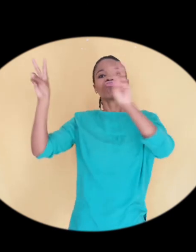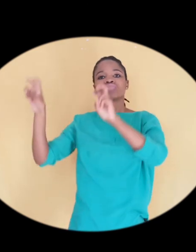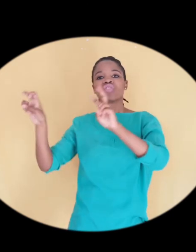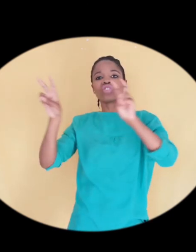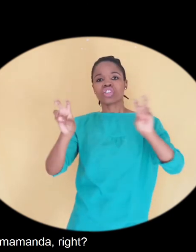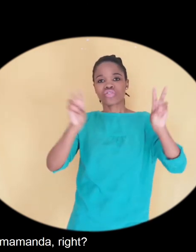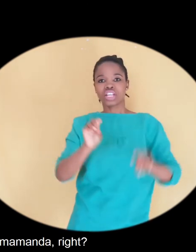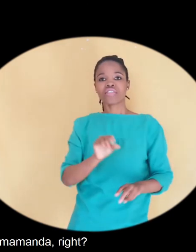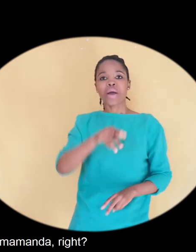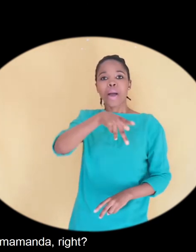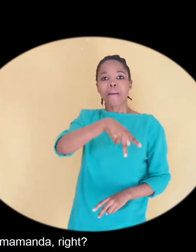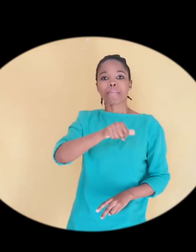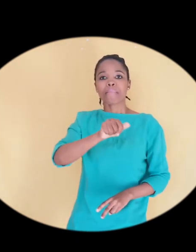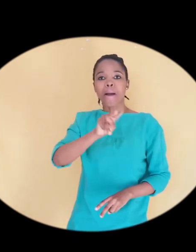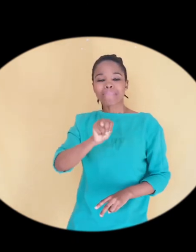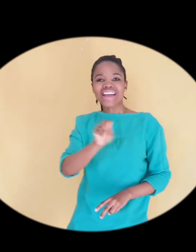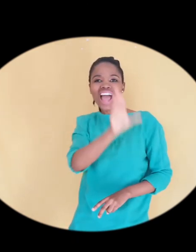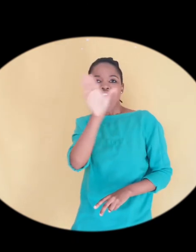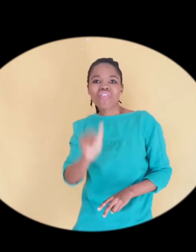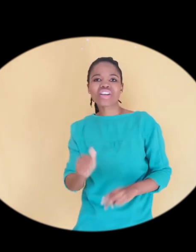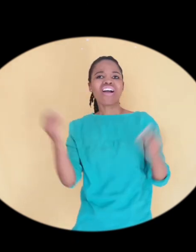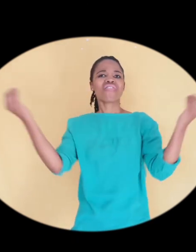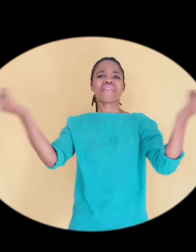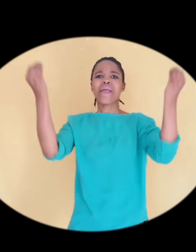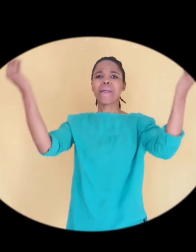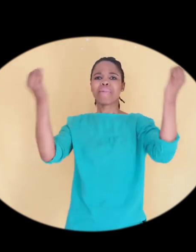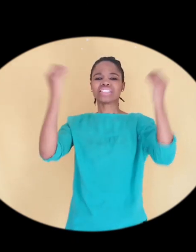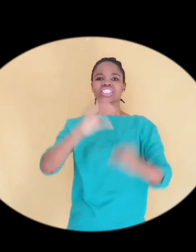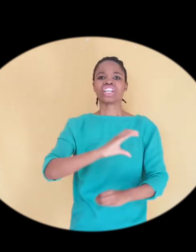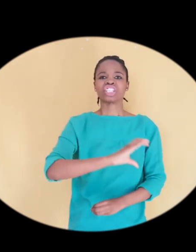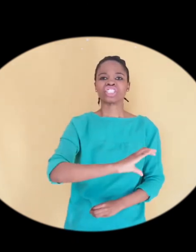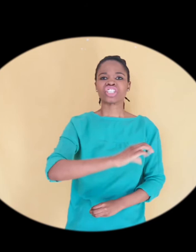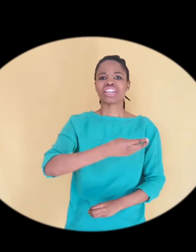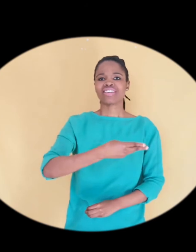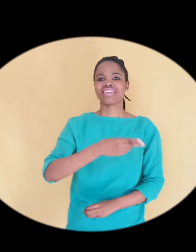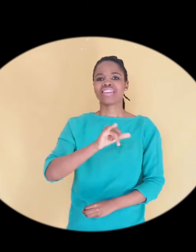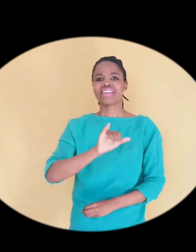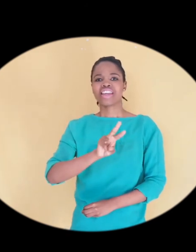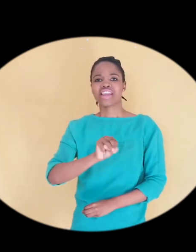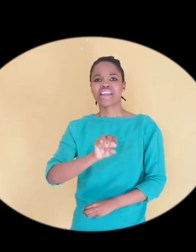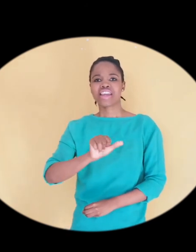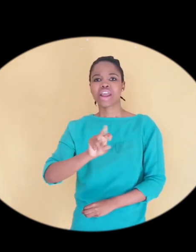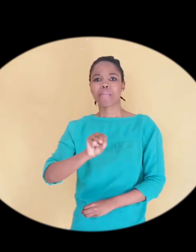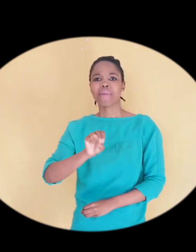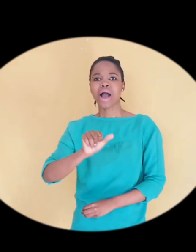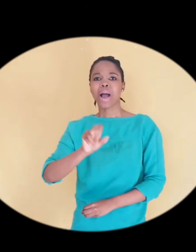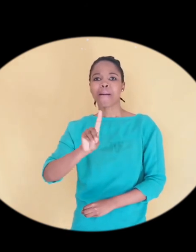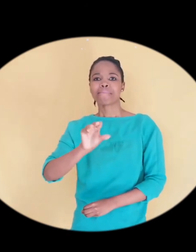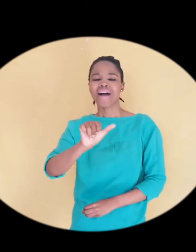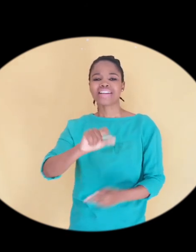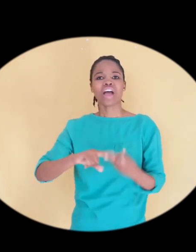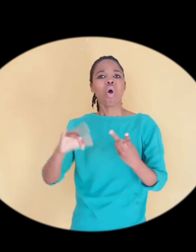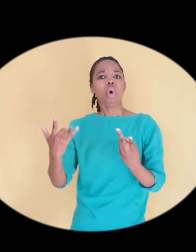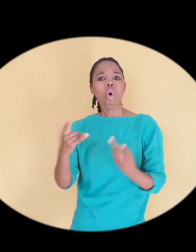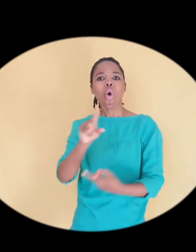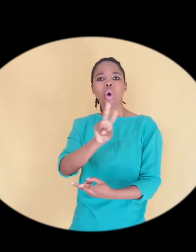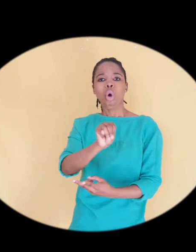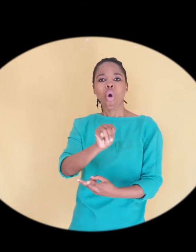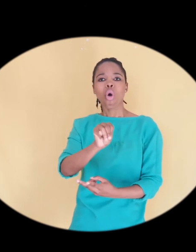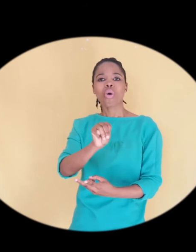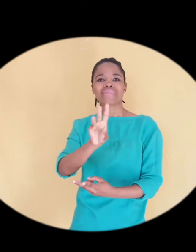section. Okay. And there you're competing with Chimamanda, right? With Zegzimda and